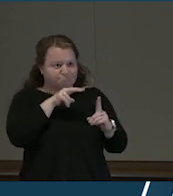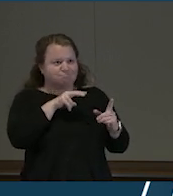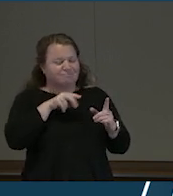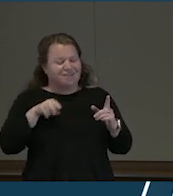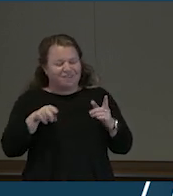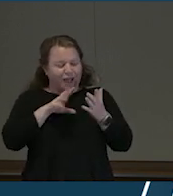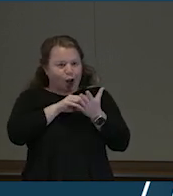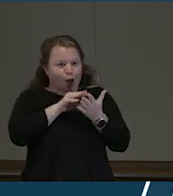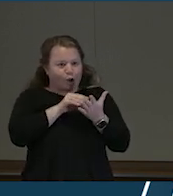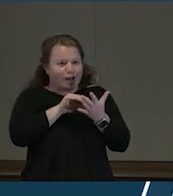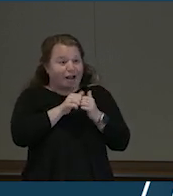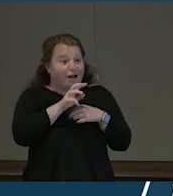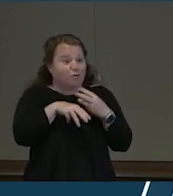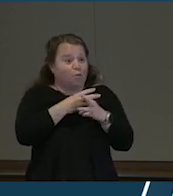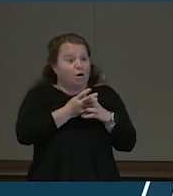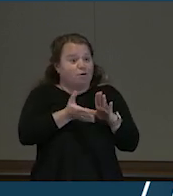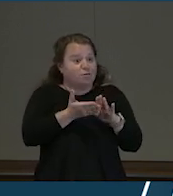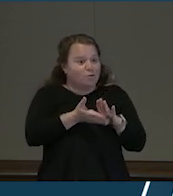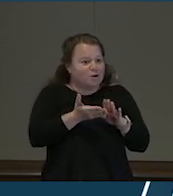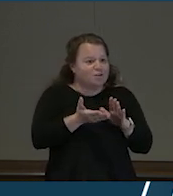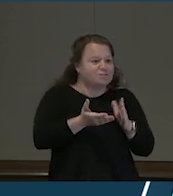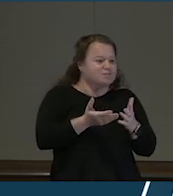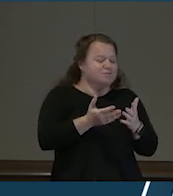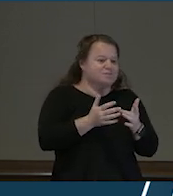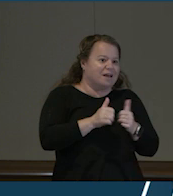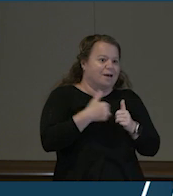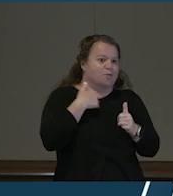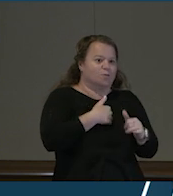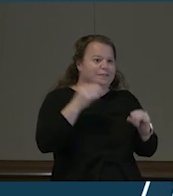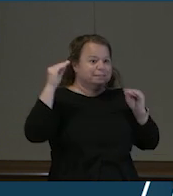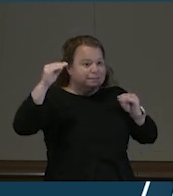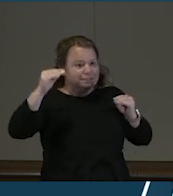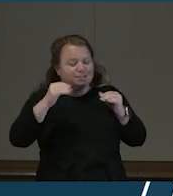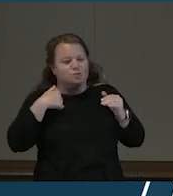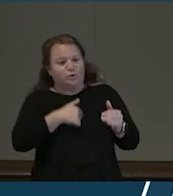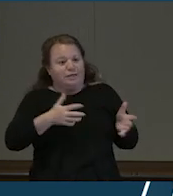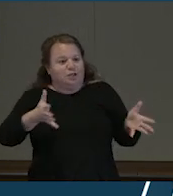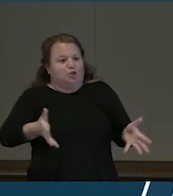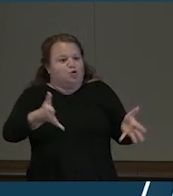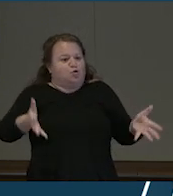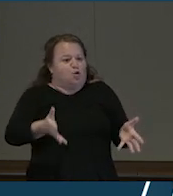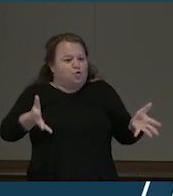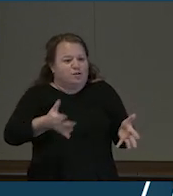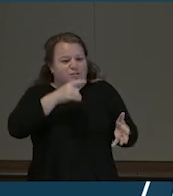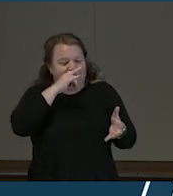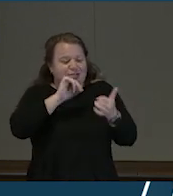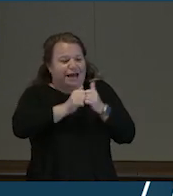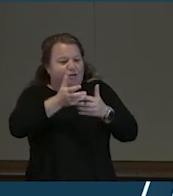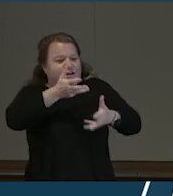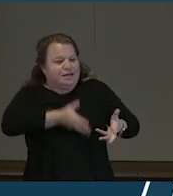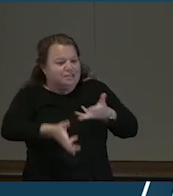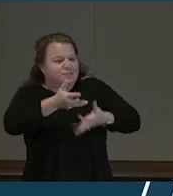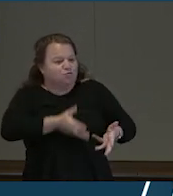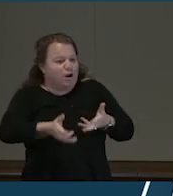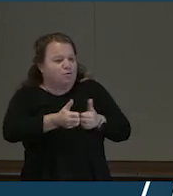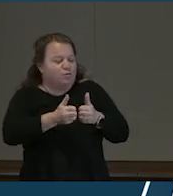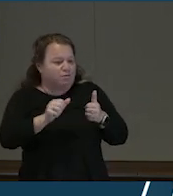learning how the world works. The way we teach and encourage them on how to interact with